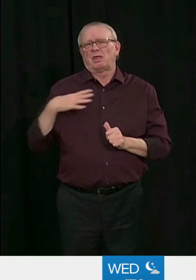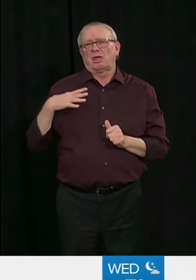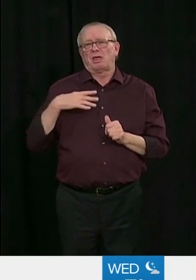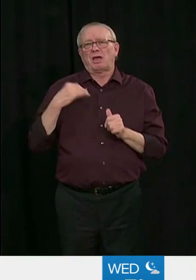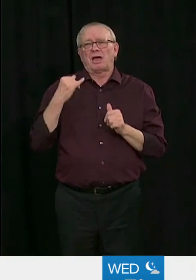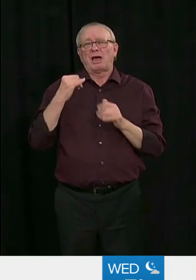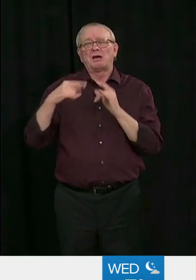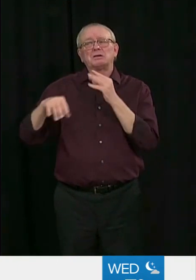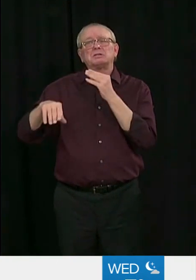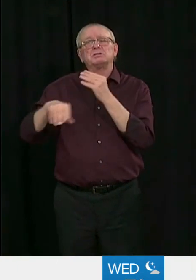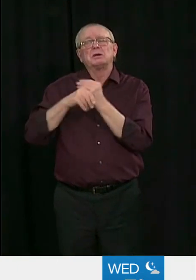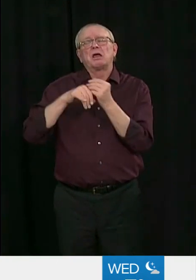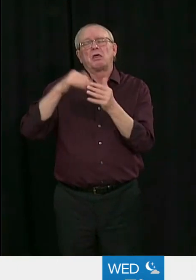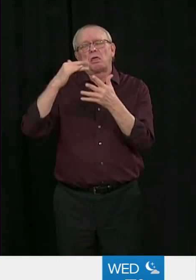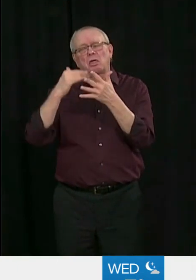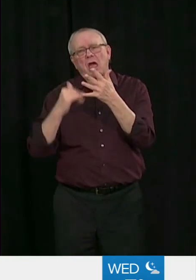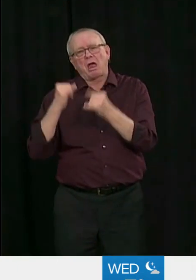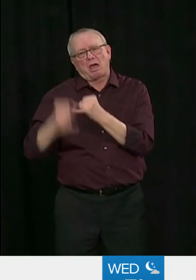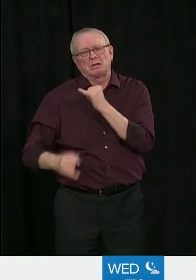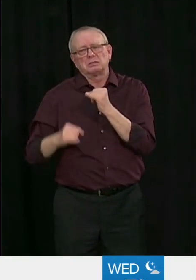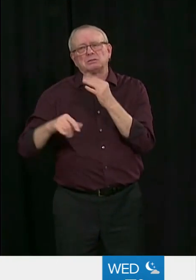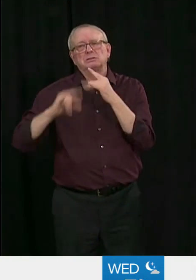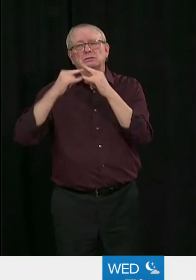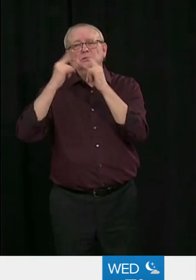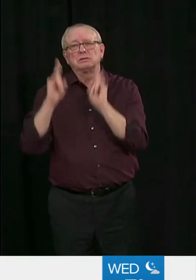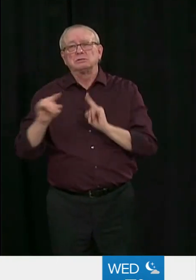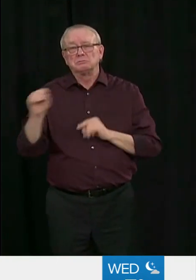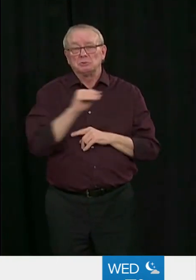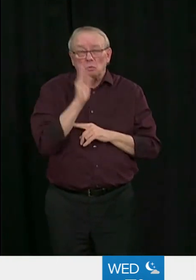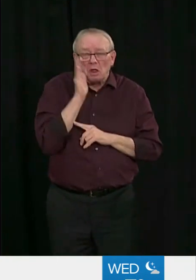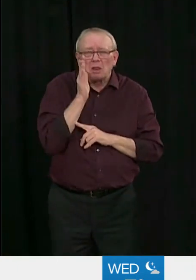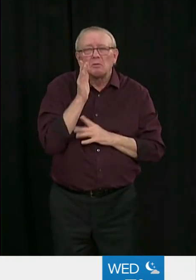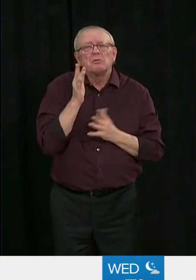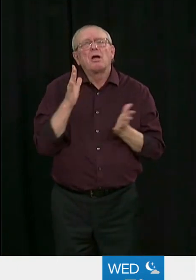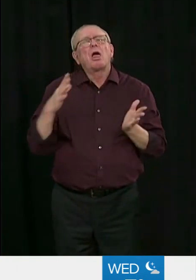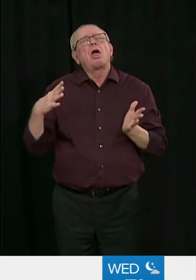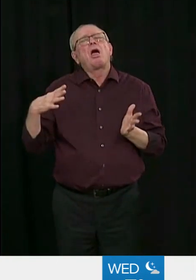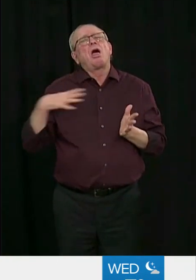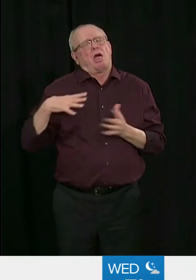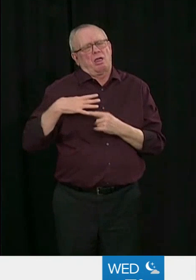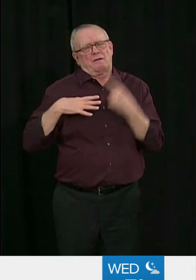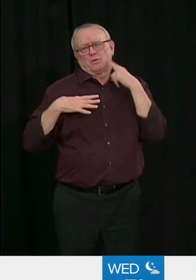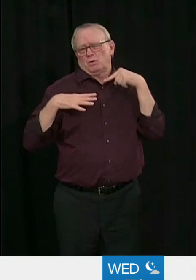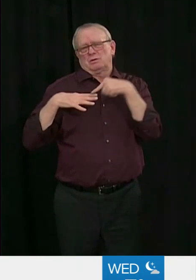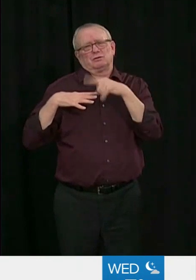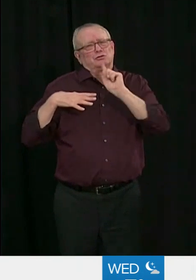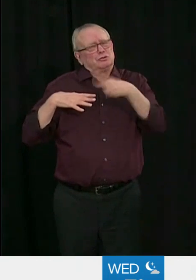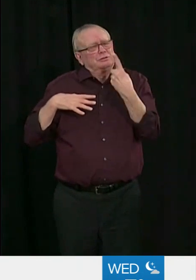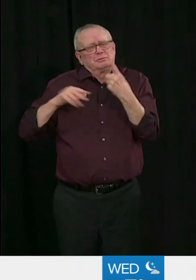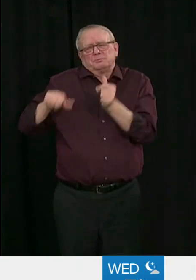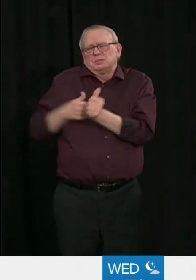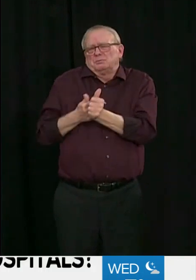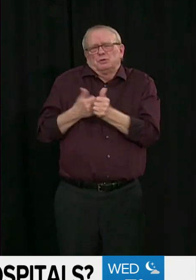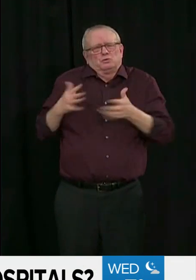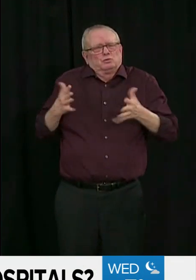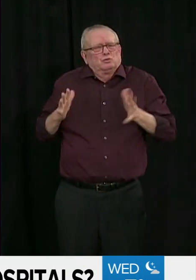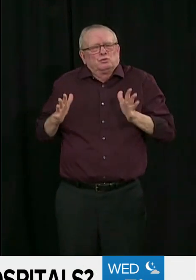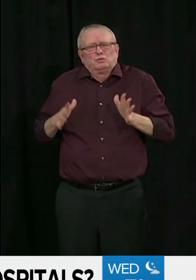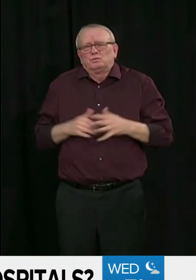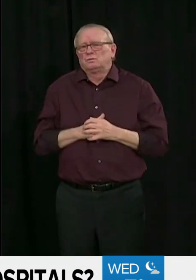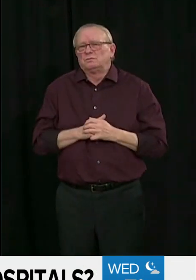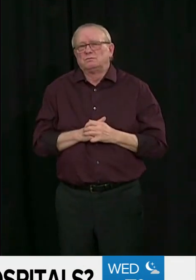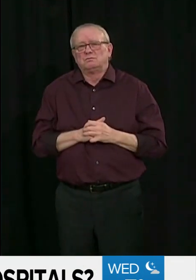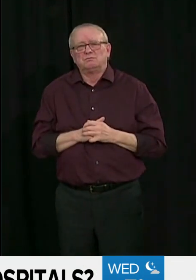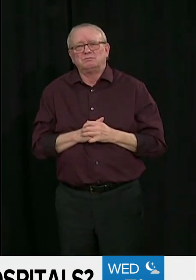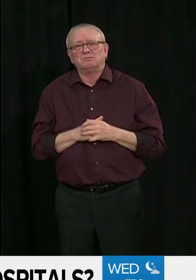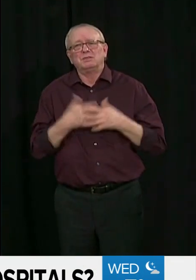current plans, but to make sure that it could be a plan that's potentially used in the future, that's why there's the conversation with the Red Cross to